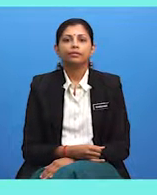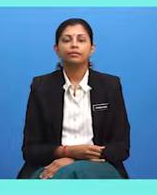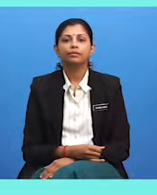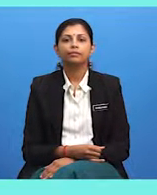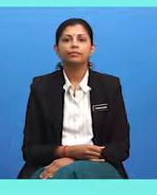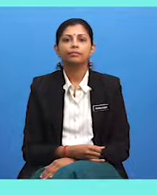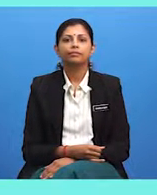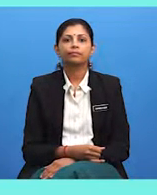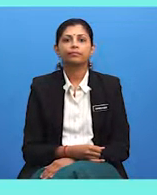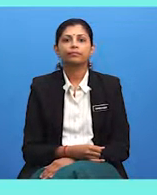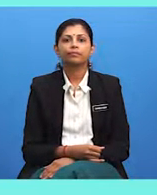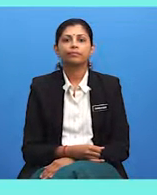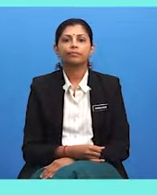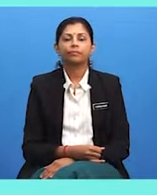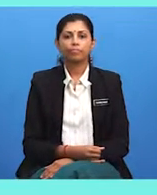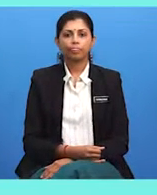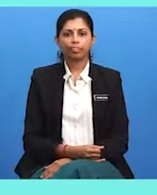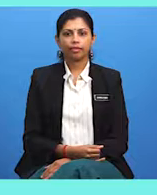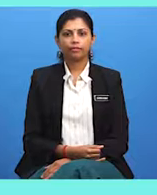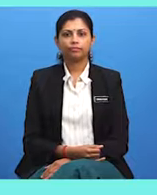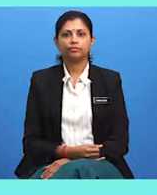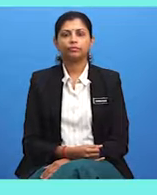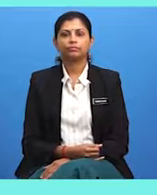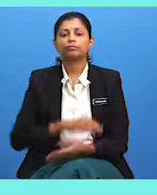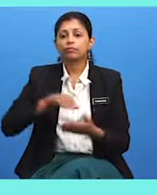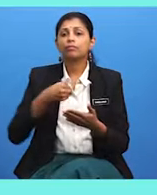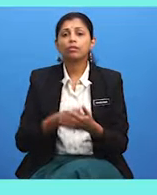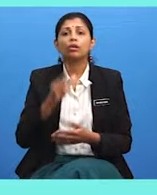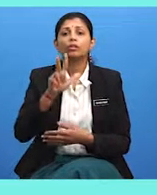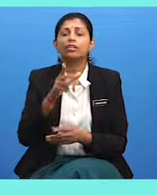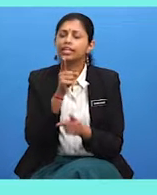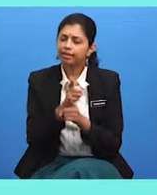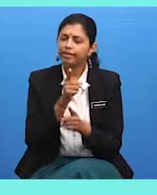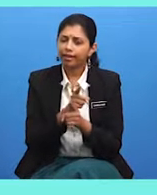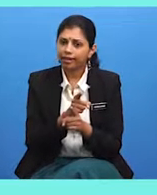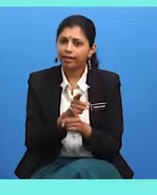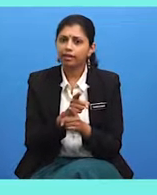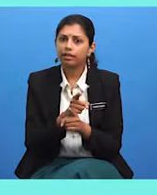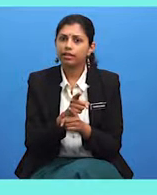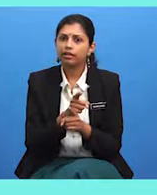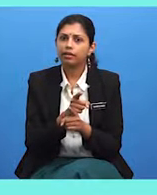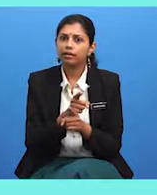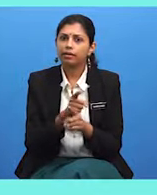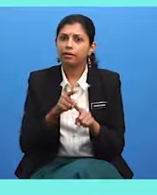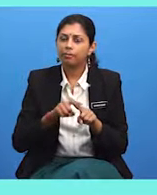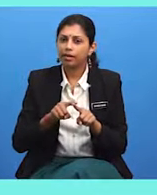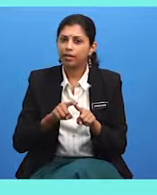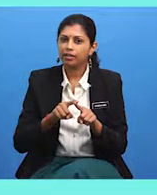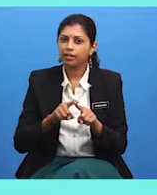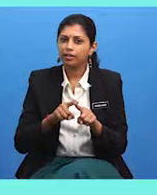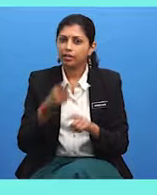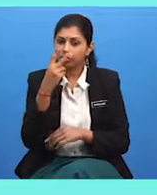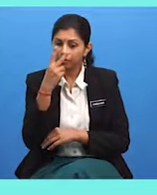factually speaking, even though all 3 answers are correct, look at the